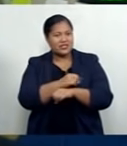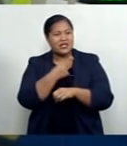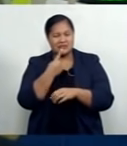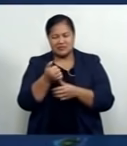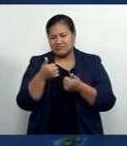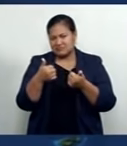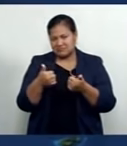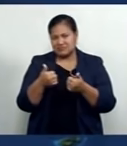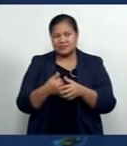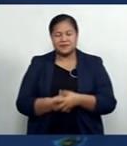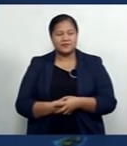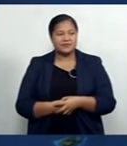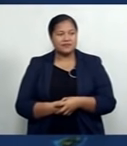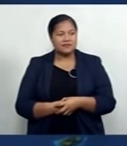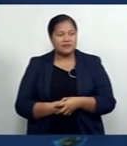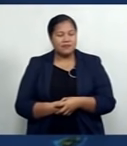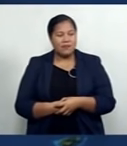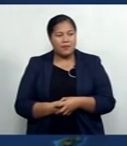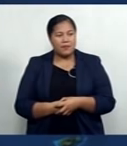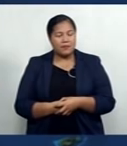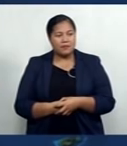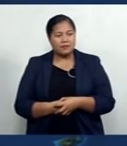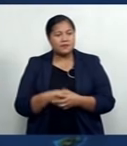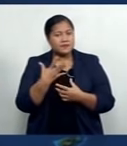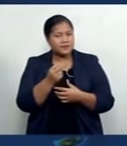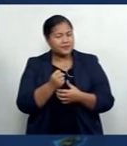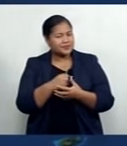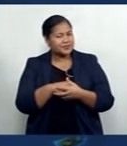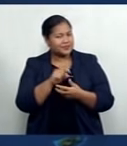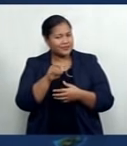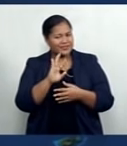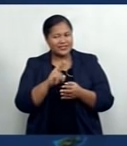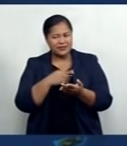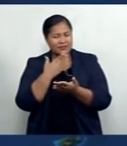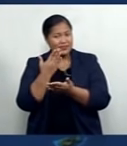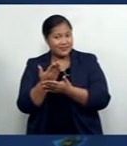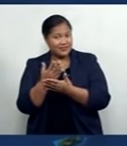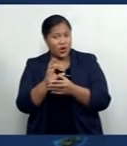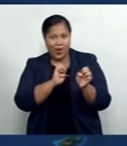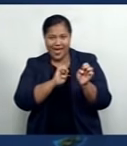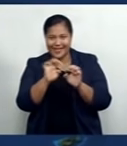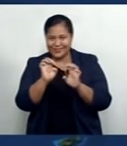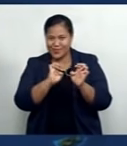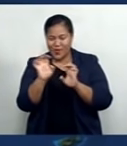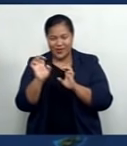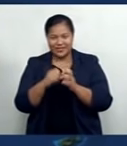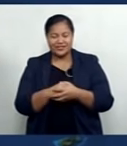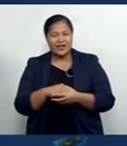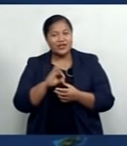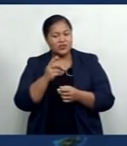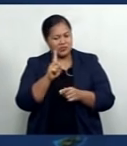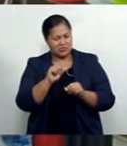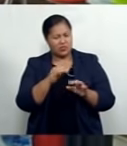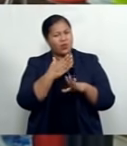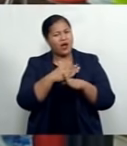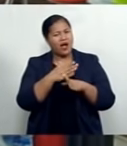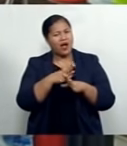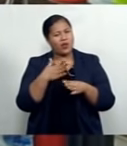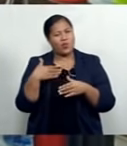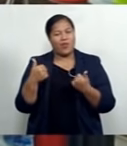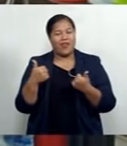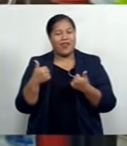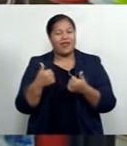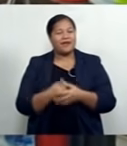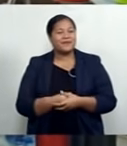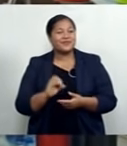well. 30 of 35 factories are actually relying upon exports. They're all doing extremely well. My own factory